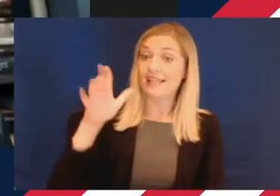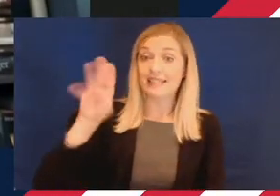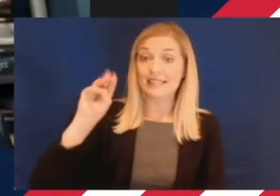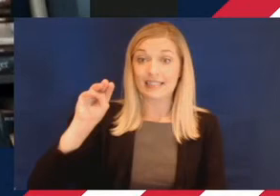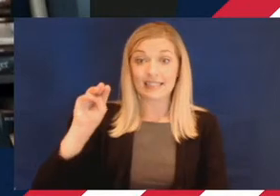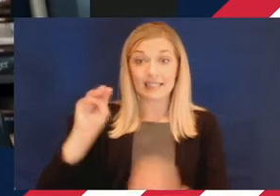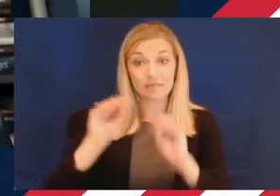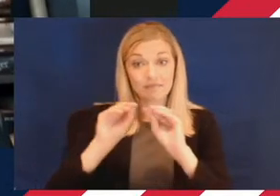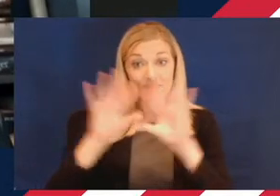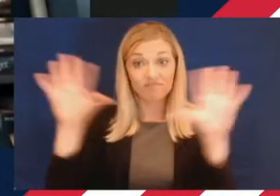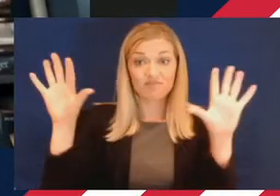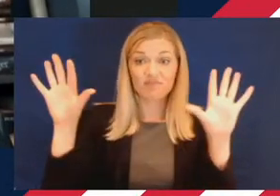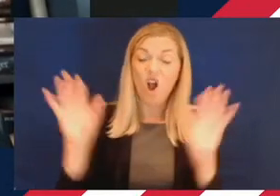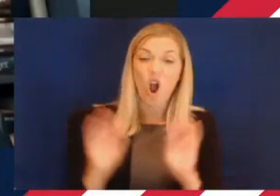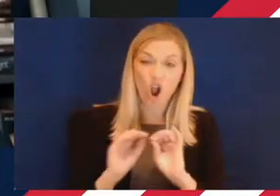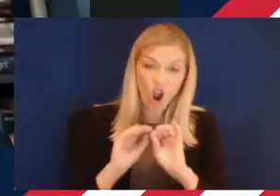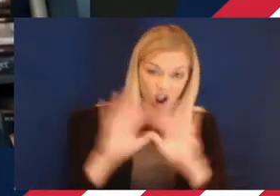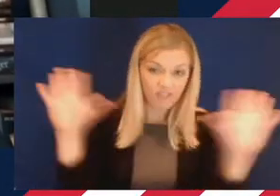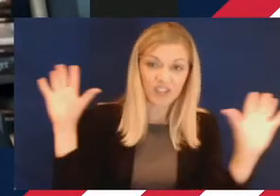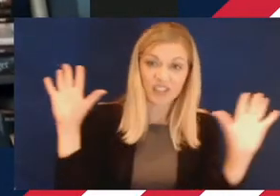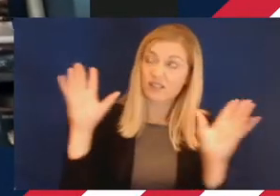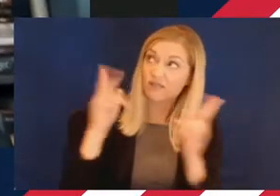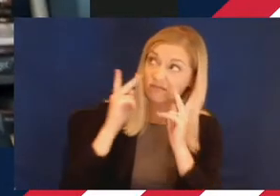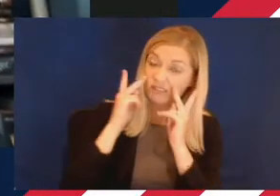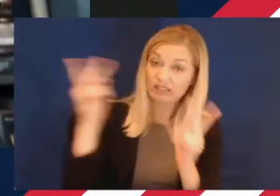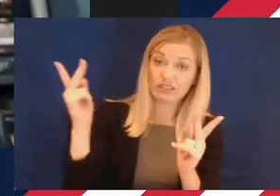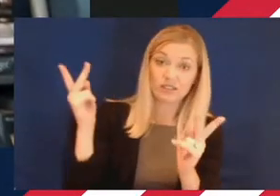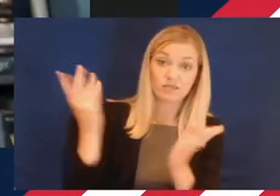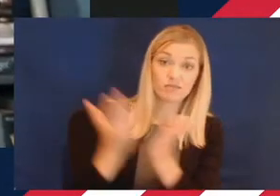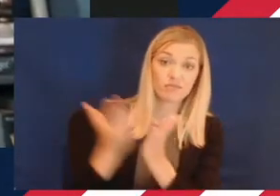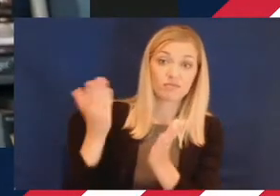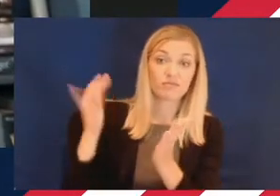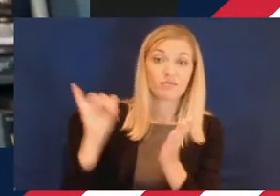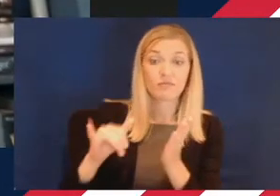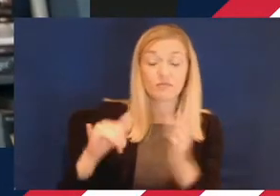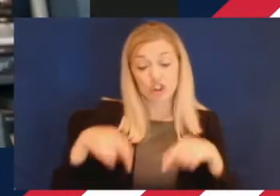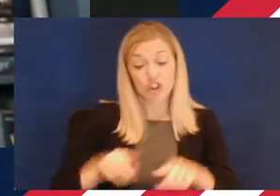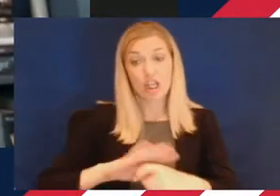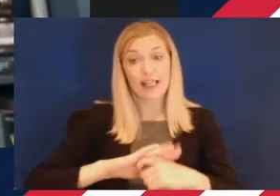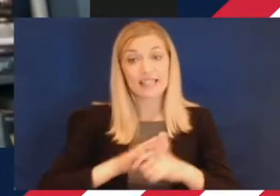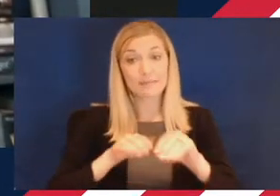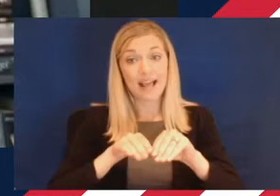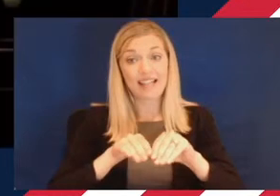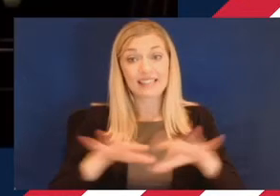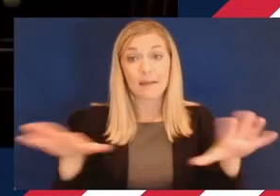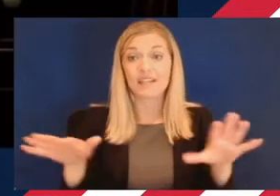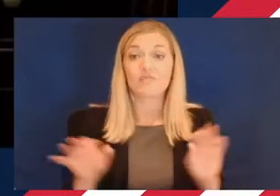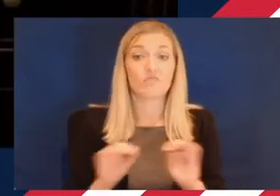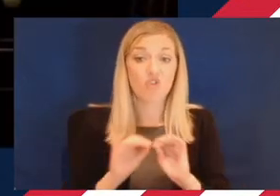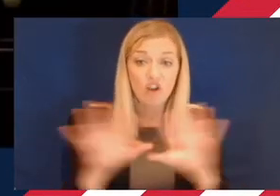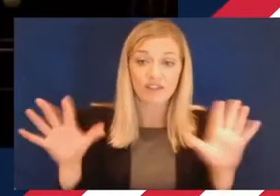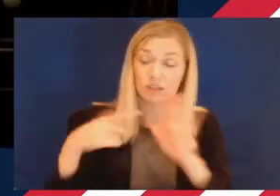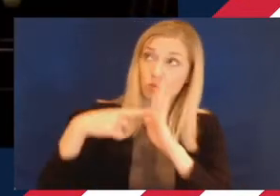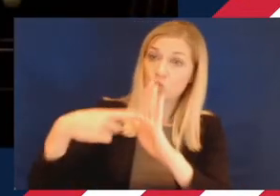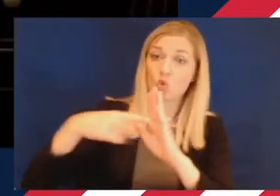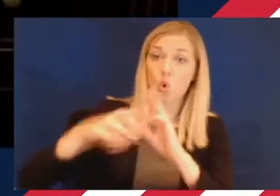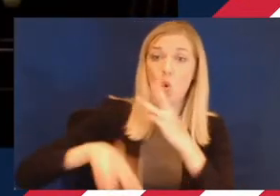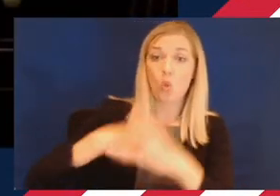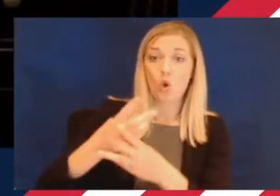came out and really showed the world what we're made of. Thank you. Absolutely. Thank